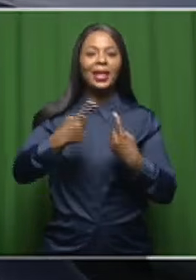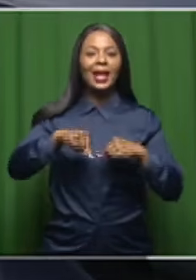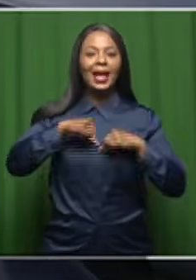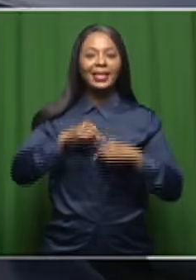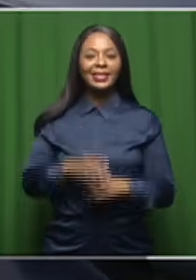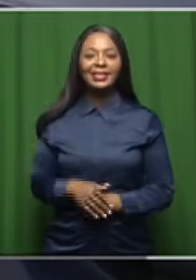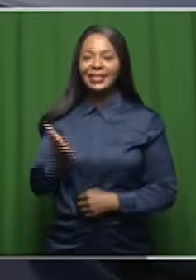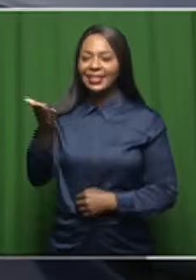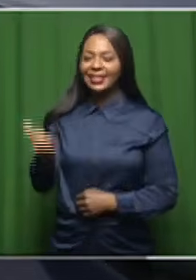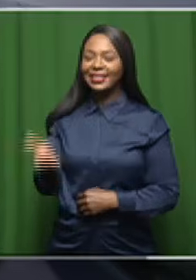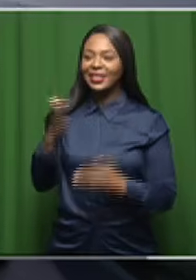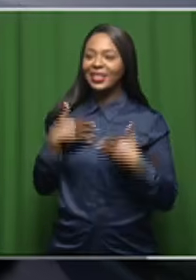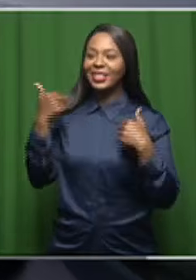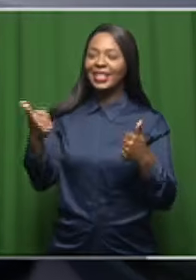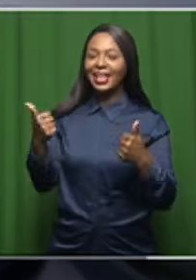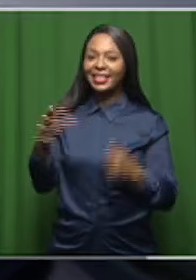Kunjan.